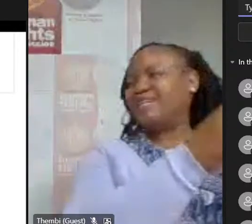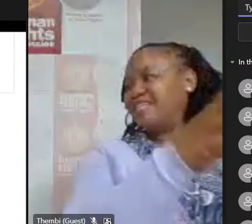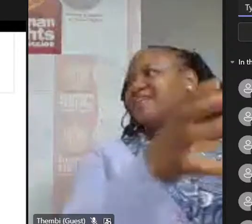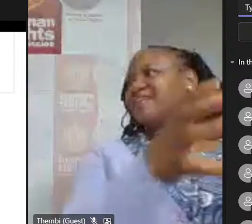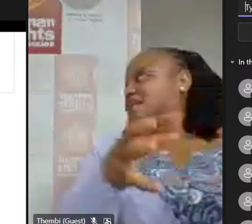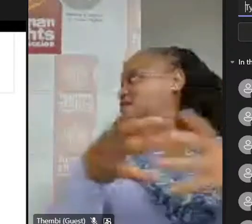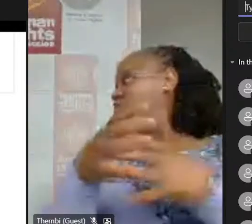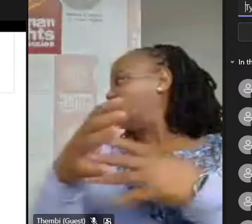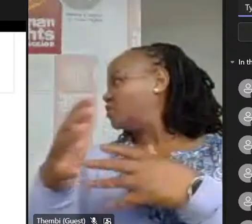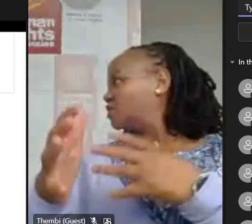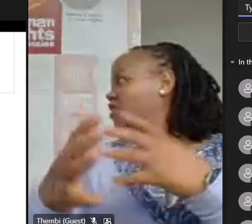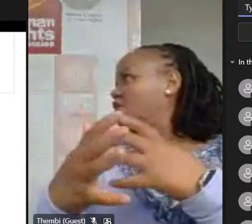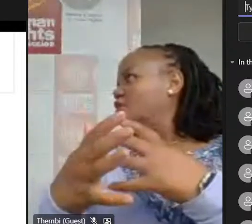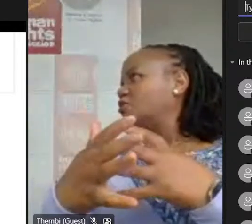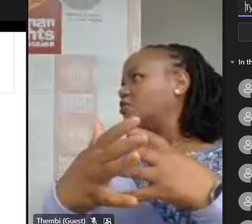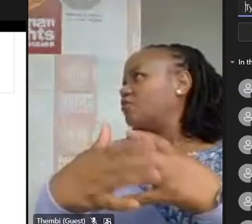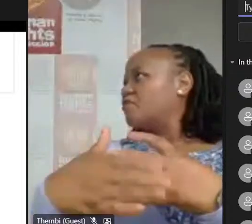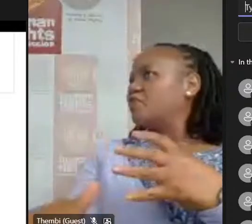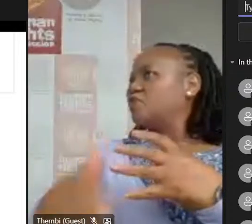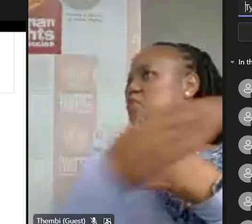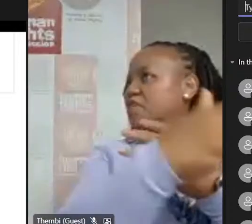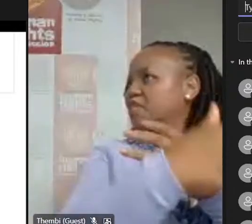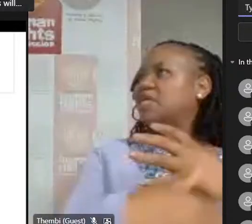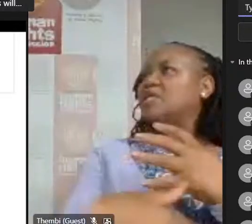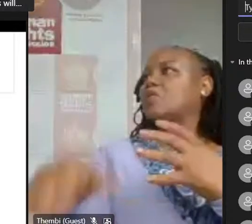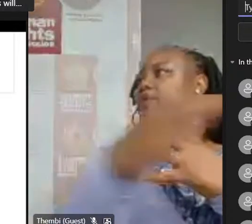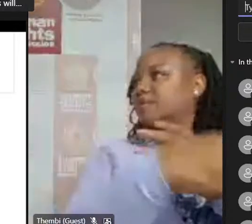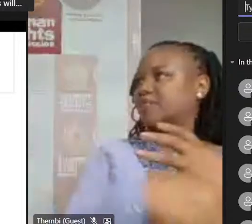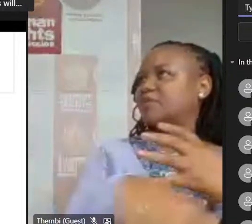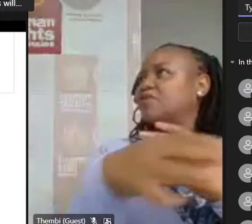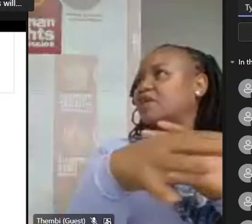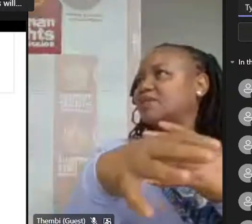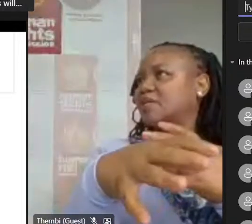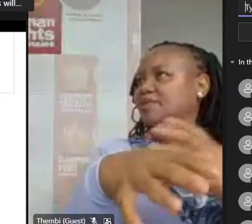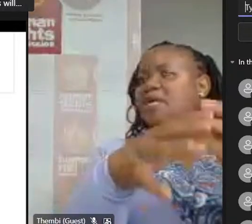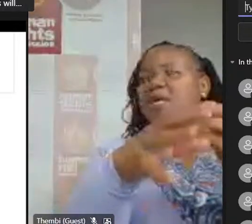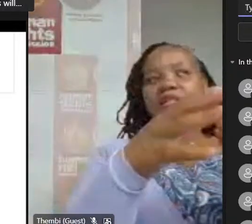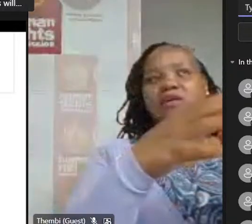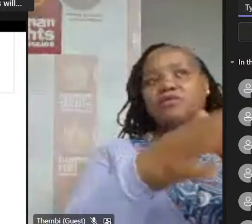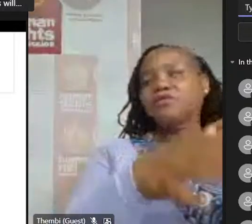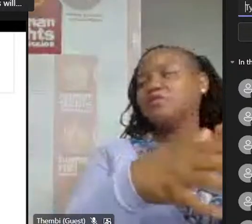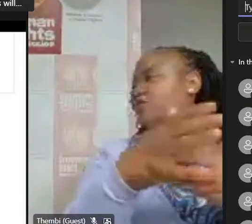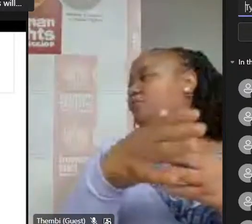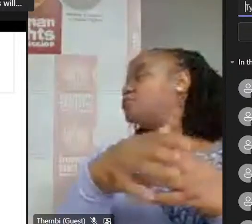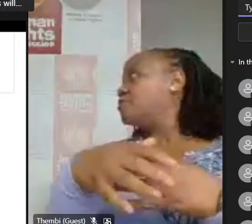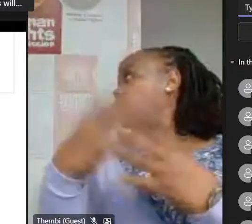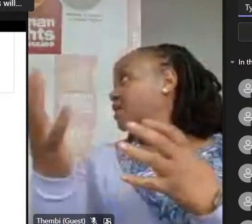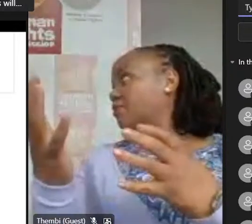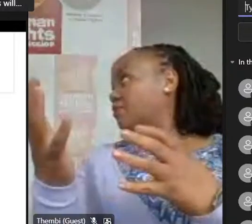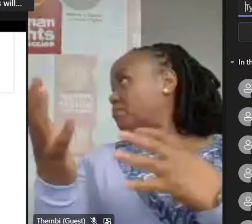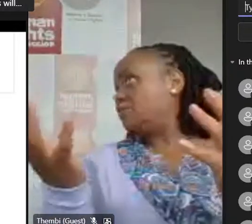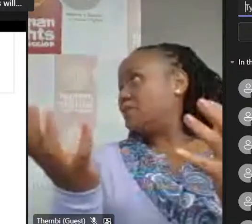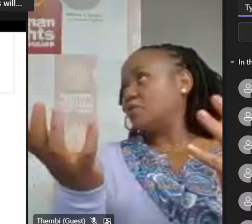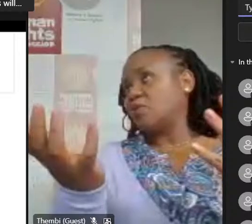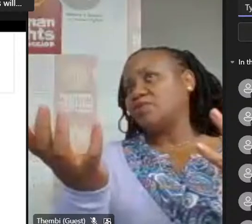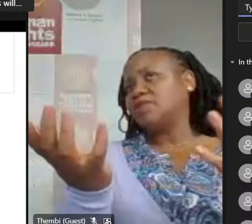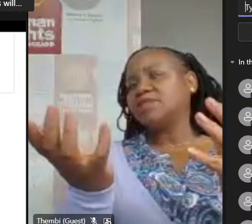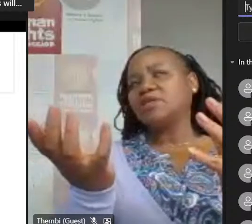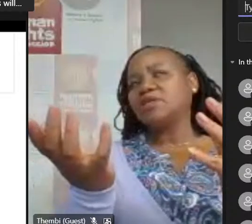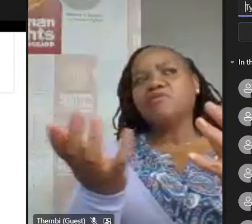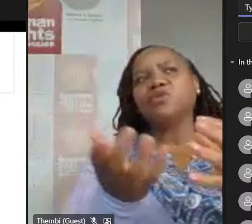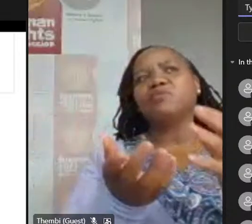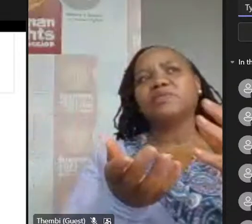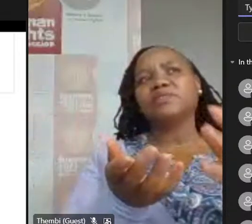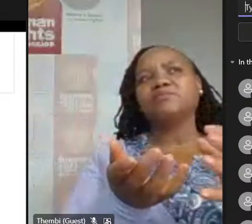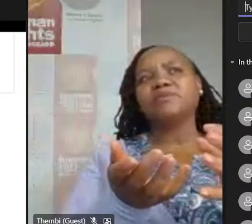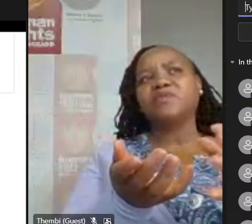blue materials, which sort of fit within the context that we find ourselves, that school uniform could be made out of, instead